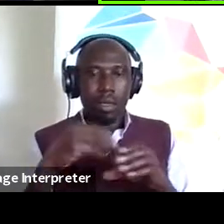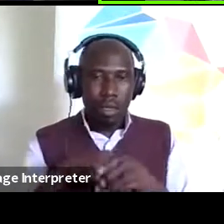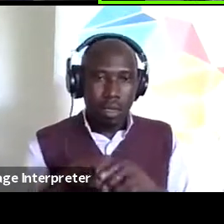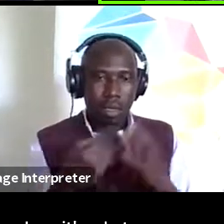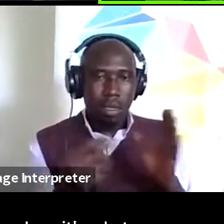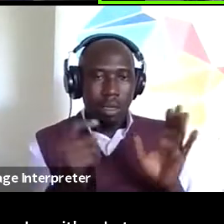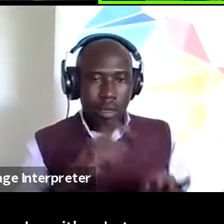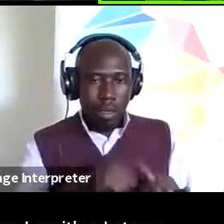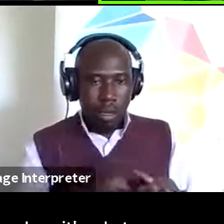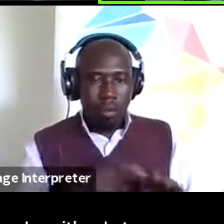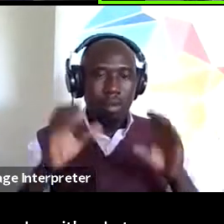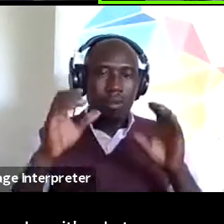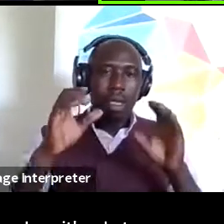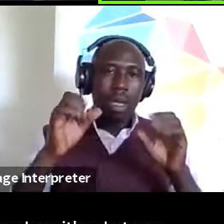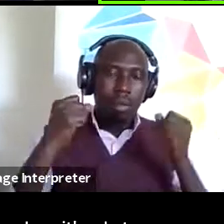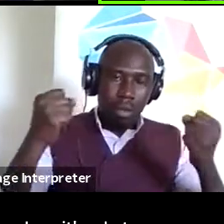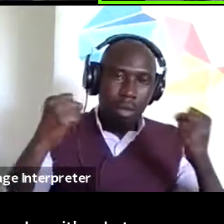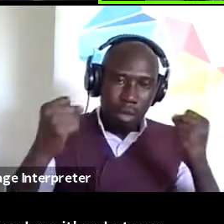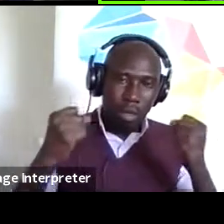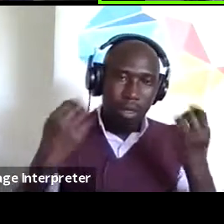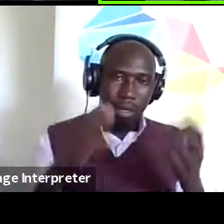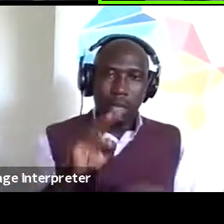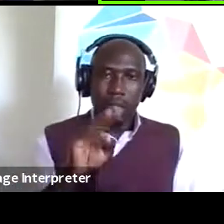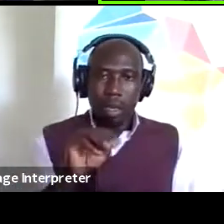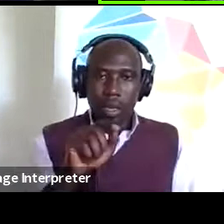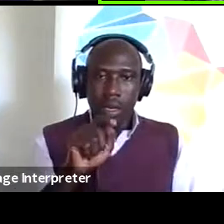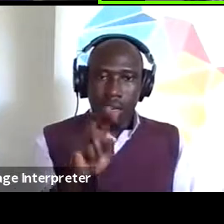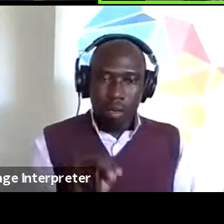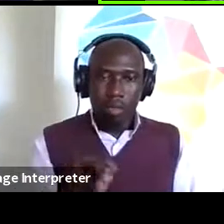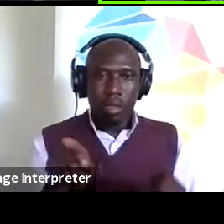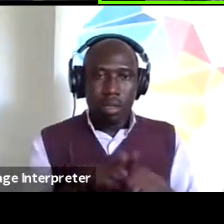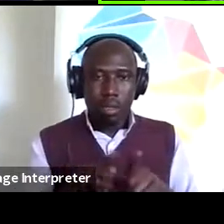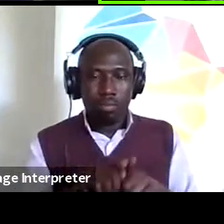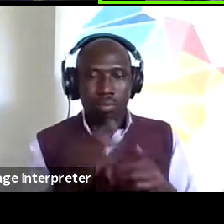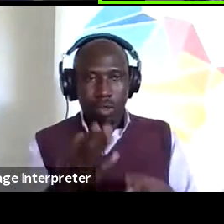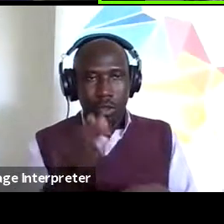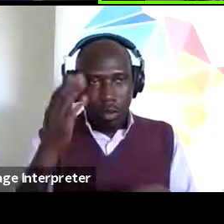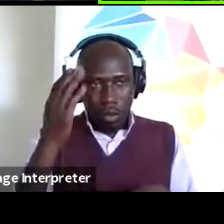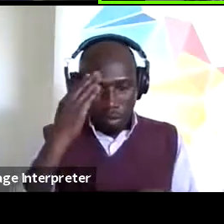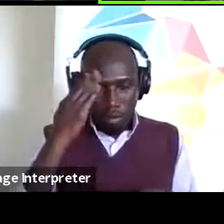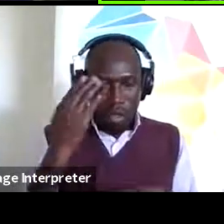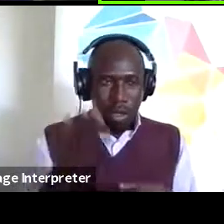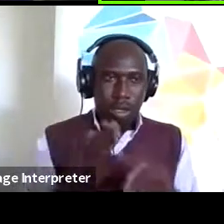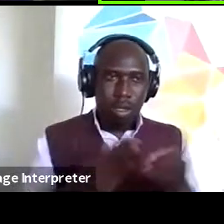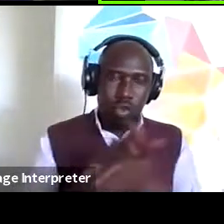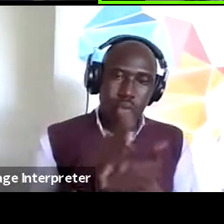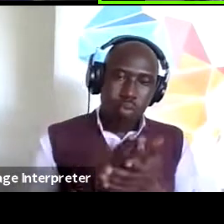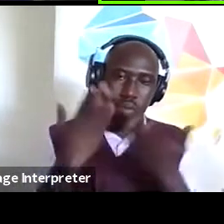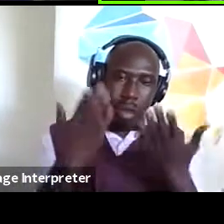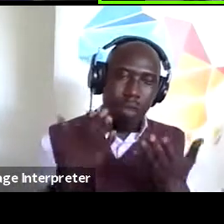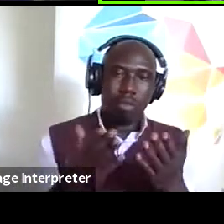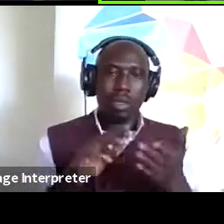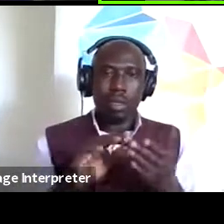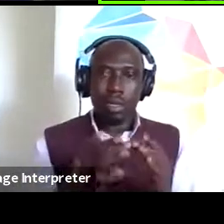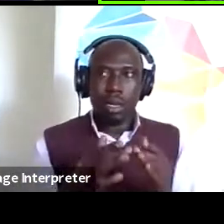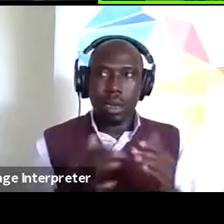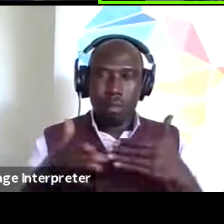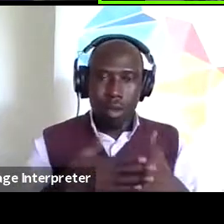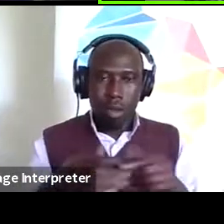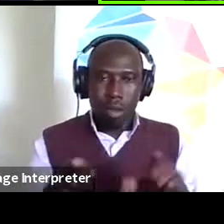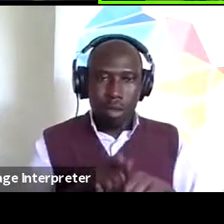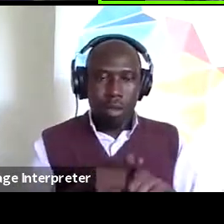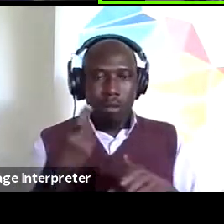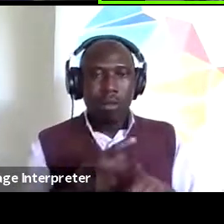their protests, that MTN, as one of the MNOs, had to acknowledge that indeed there's been an internet shutdown and it's coming from